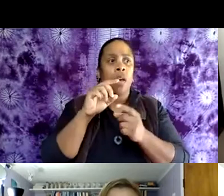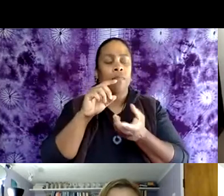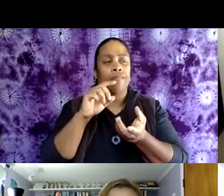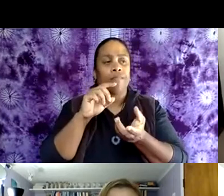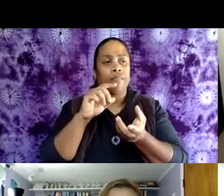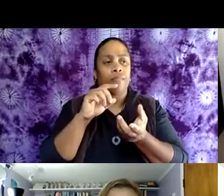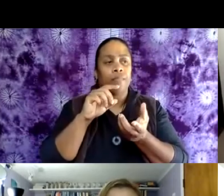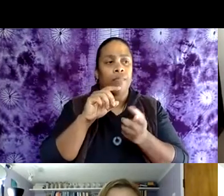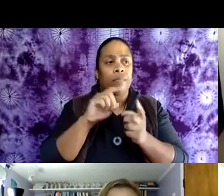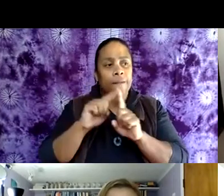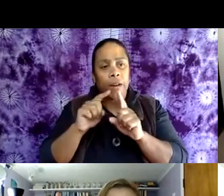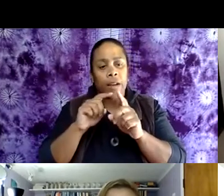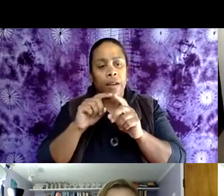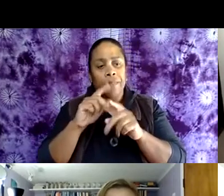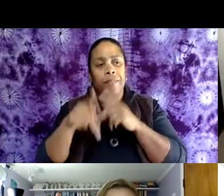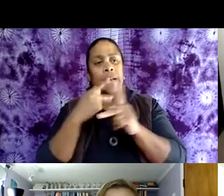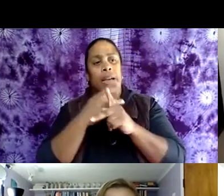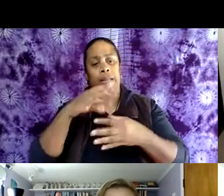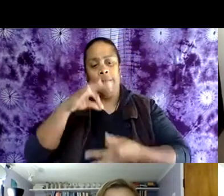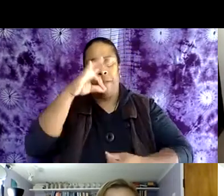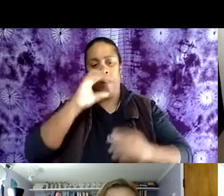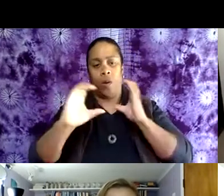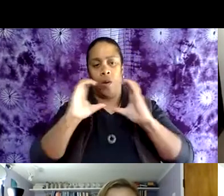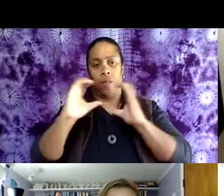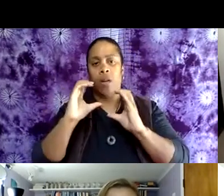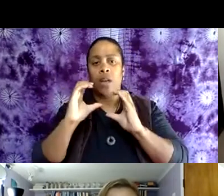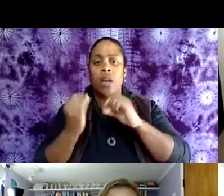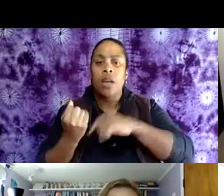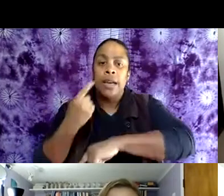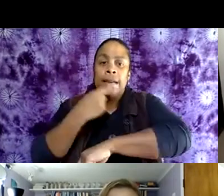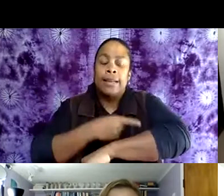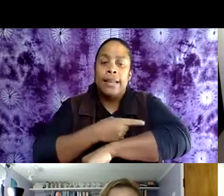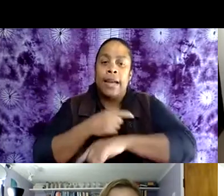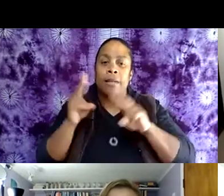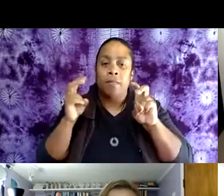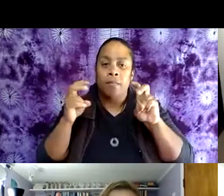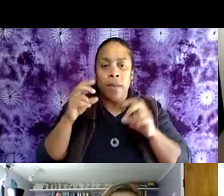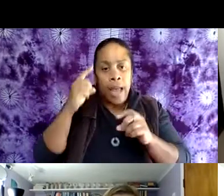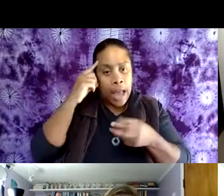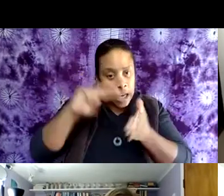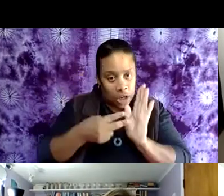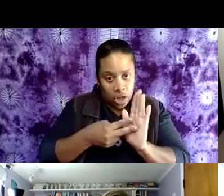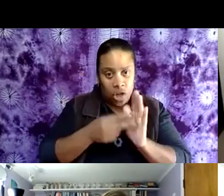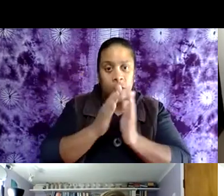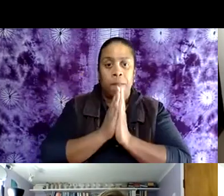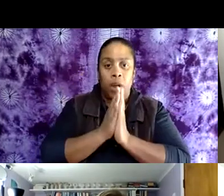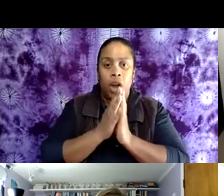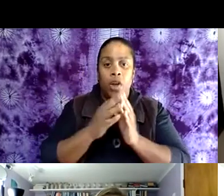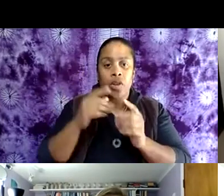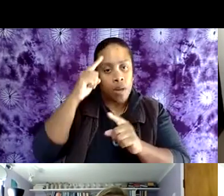communication. And today we're here to talk about intentions, prayers, and affirmations. And what that really means to